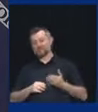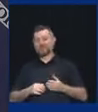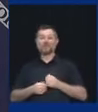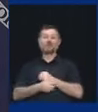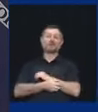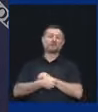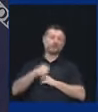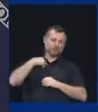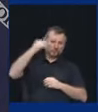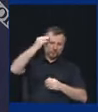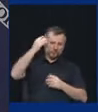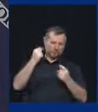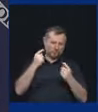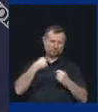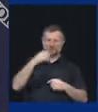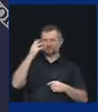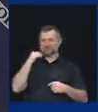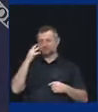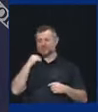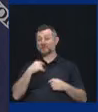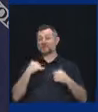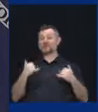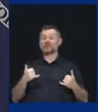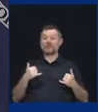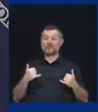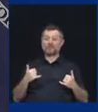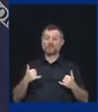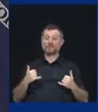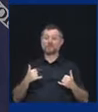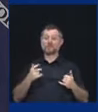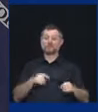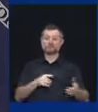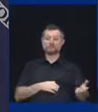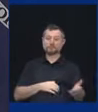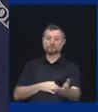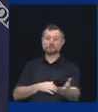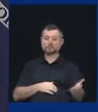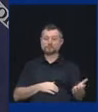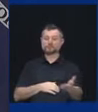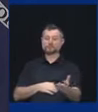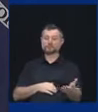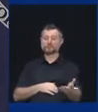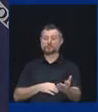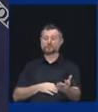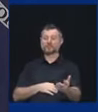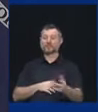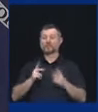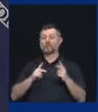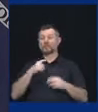have done it. We're not doing it now. There's a philosophy that says you're mentally ill,